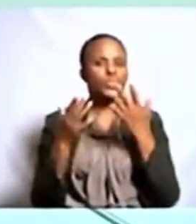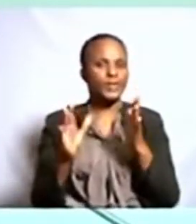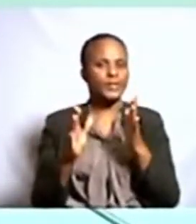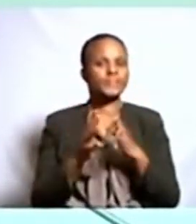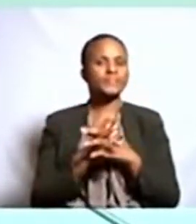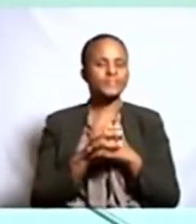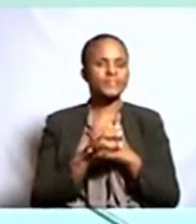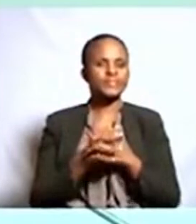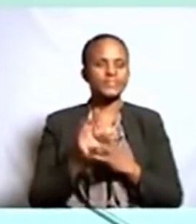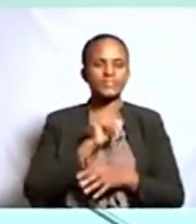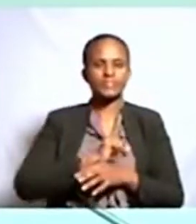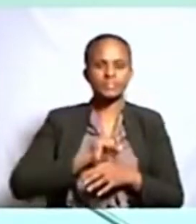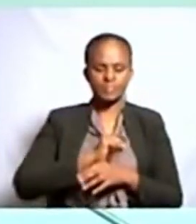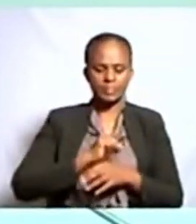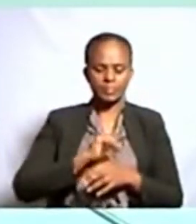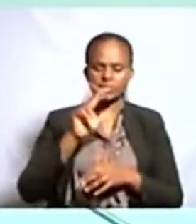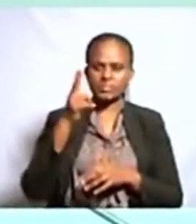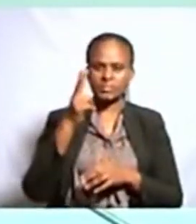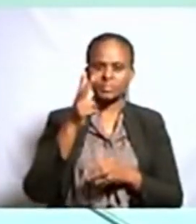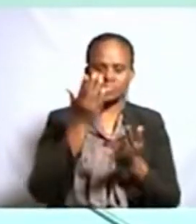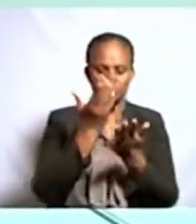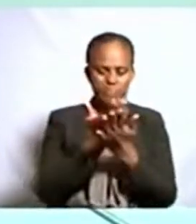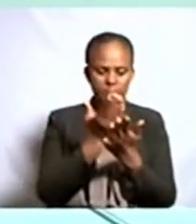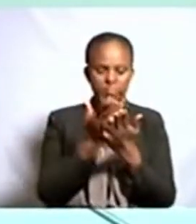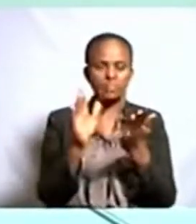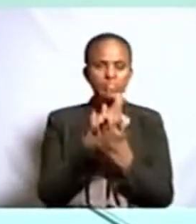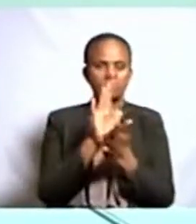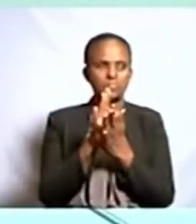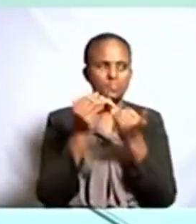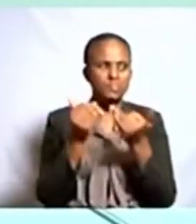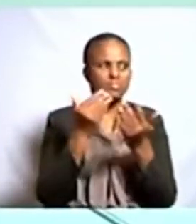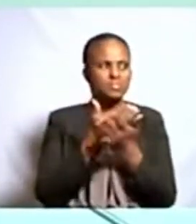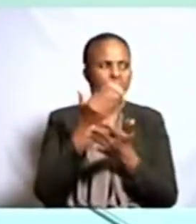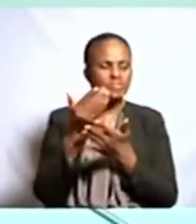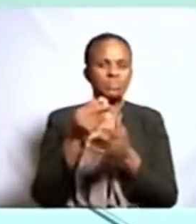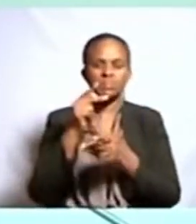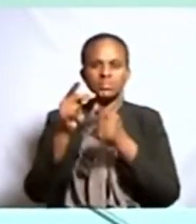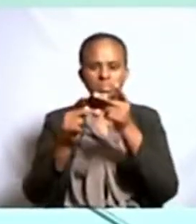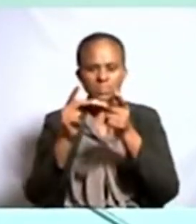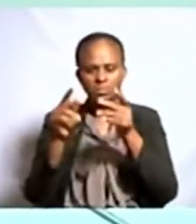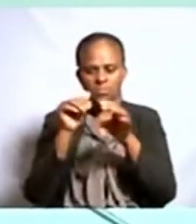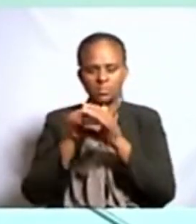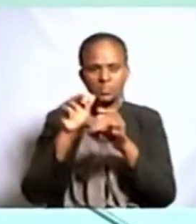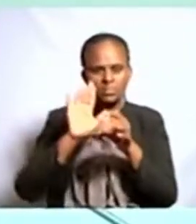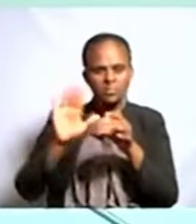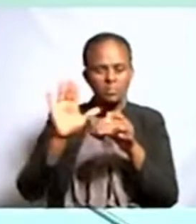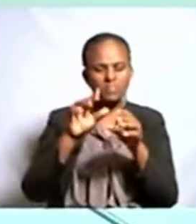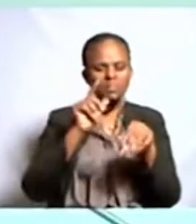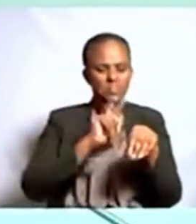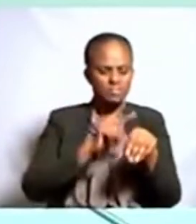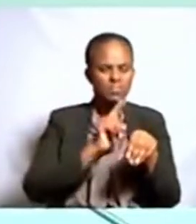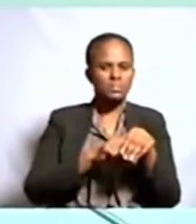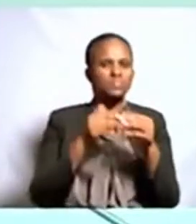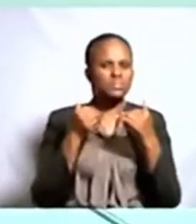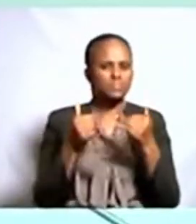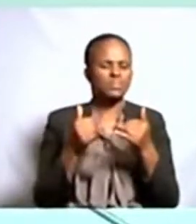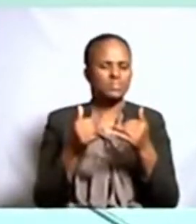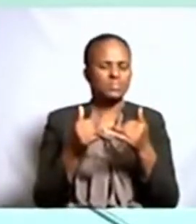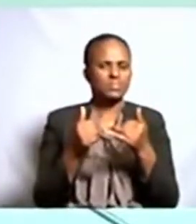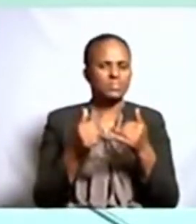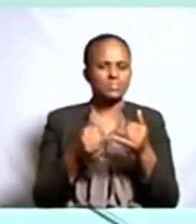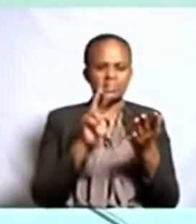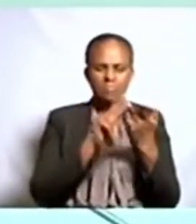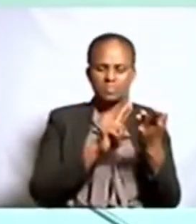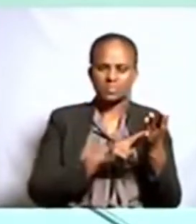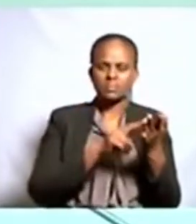has been prepared, sorry. And then 3, tender documents. Currently, the procurement process is at the evaluation stage, and the